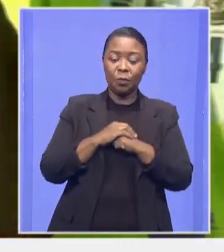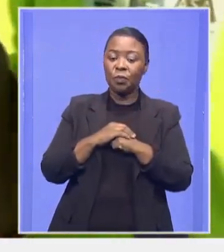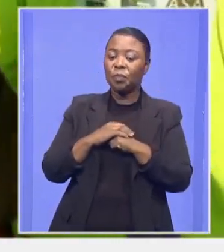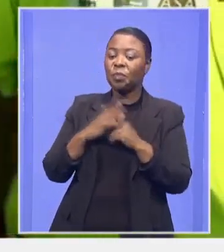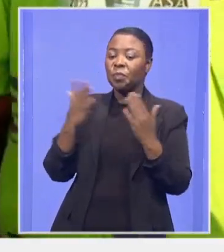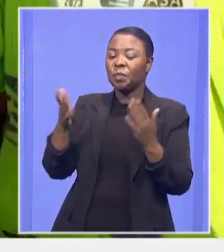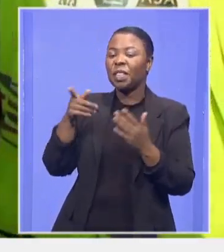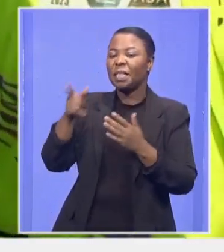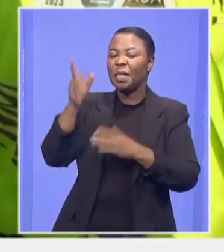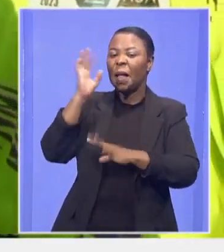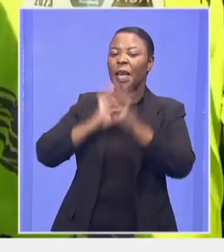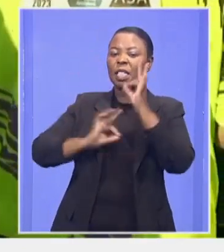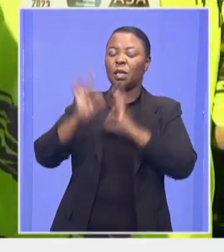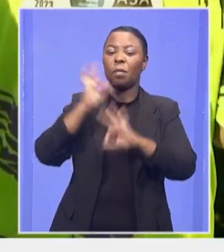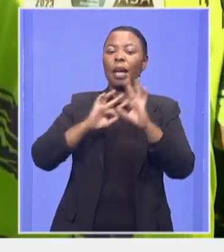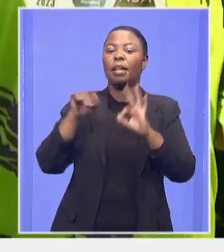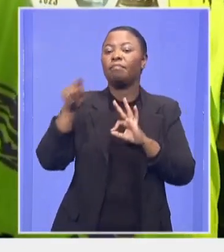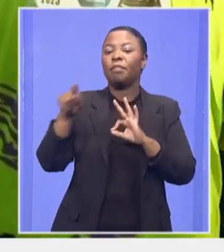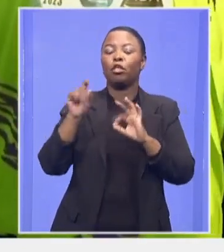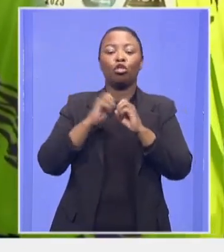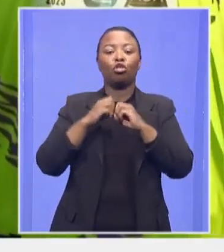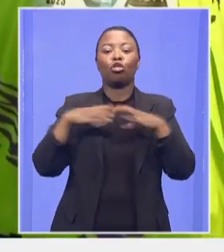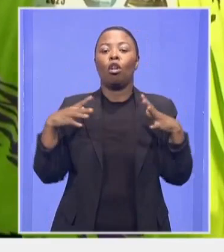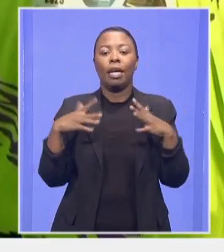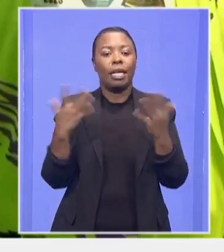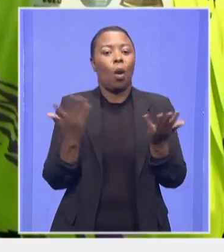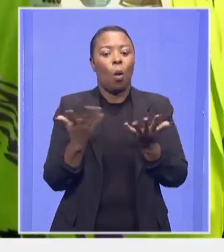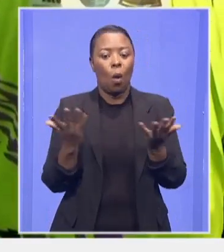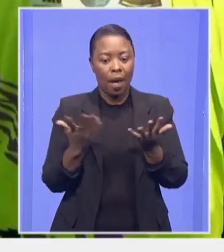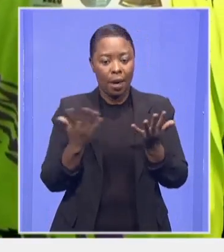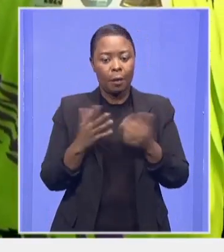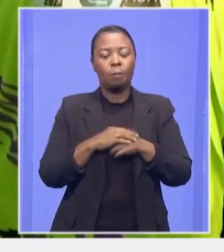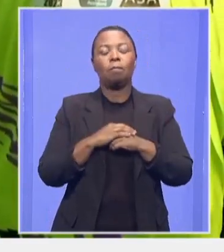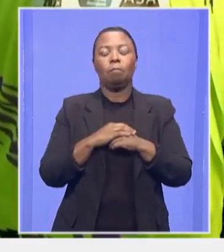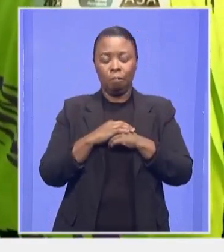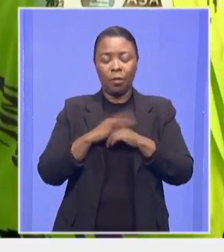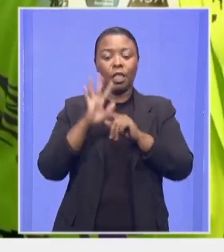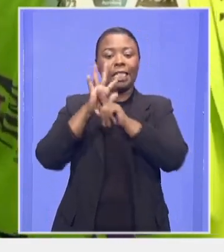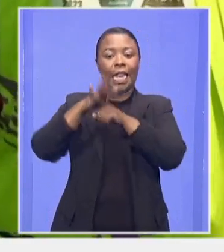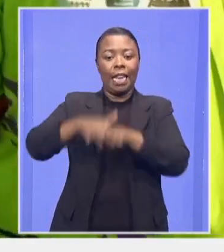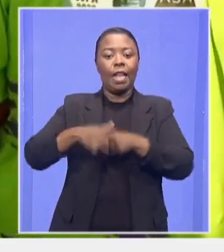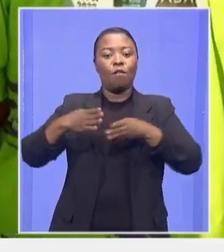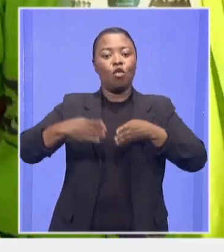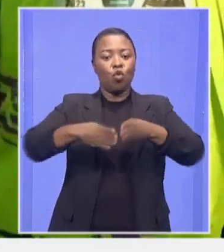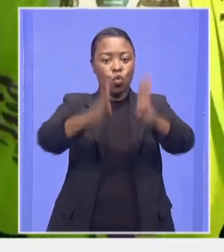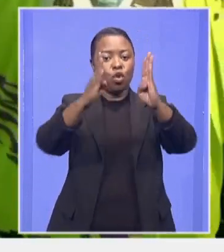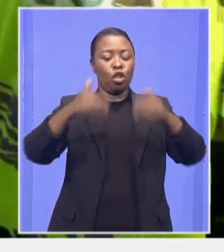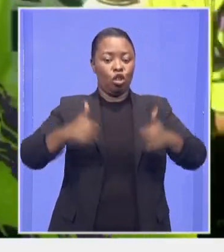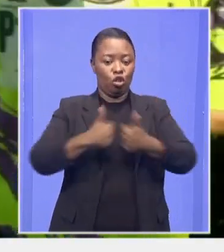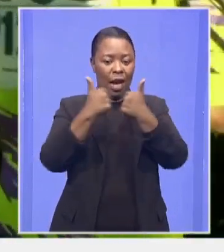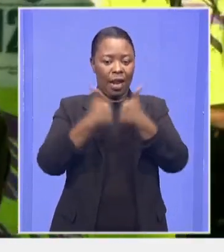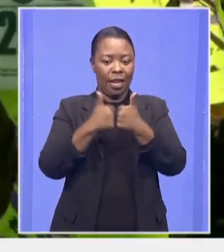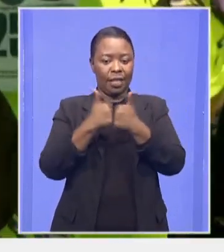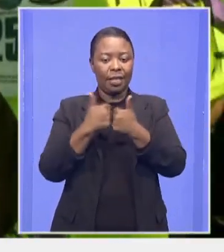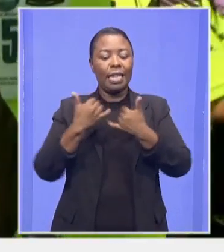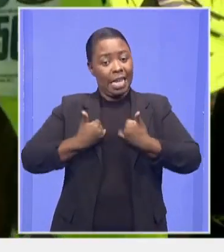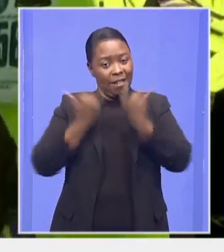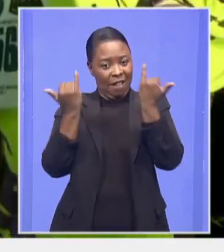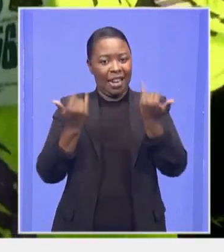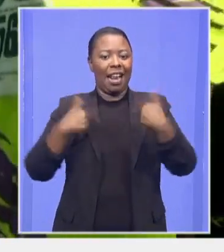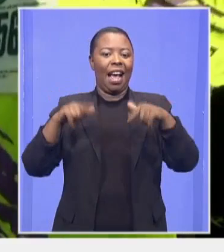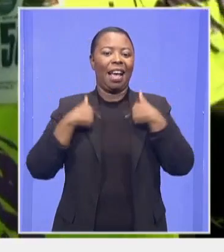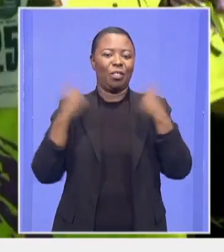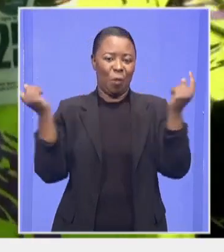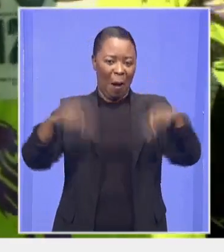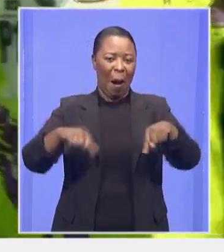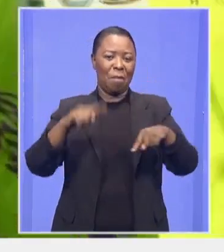lane as to when they started, saying this is the 11th edition of the Slave Route Challenge, inviting us again to come through next year. But